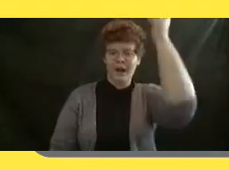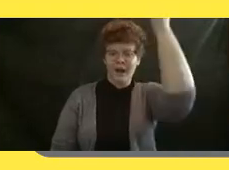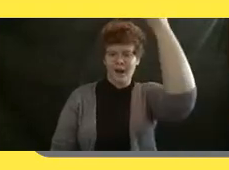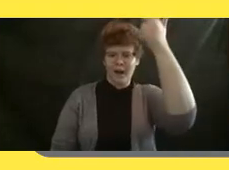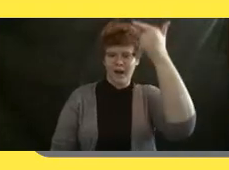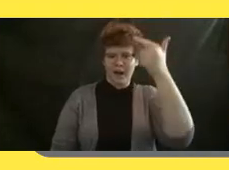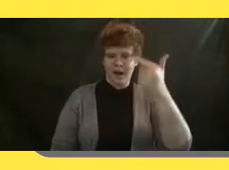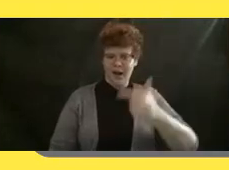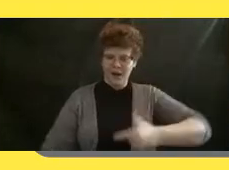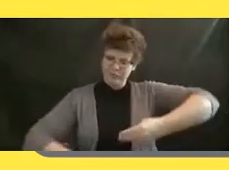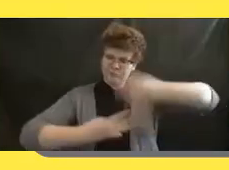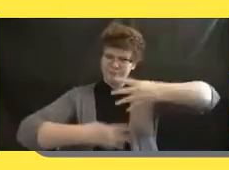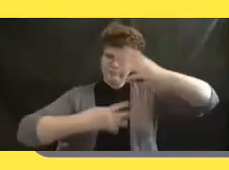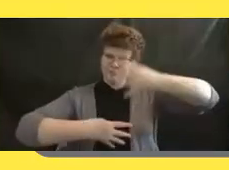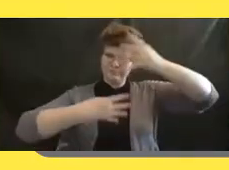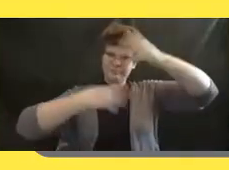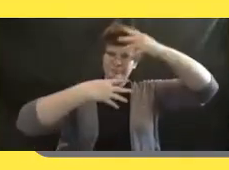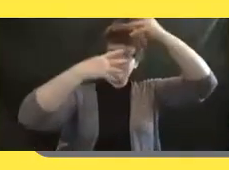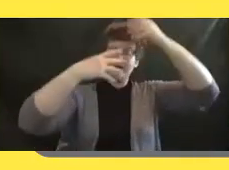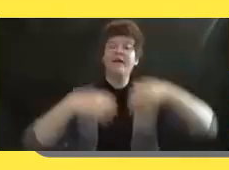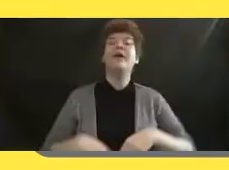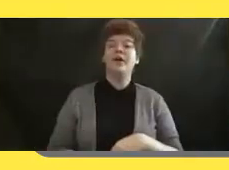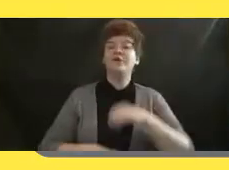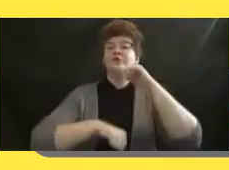library of solid inks that you can use.